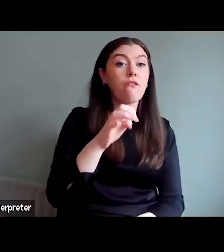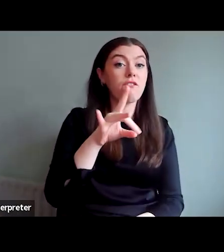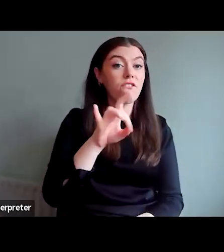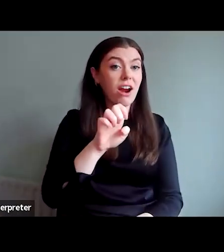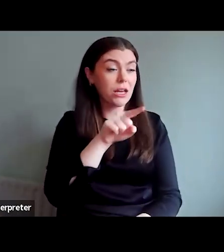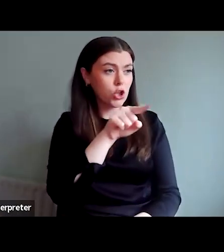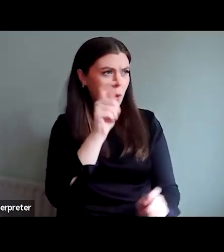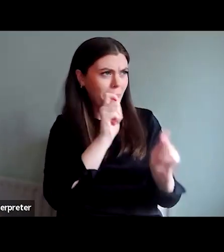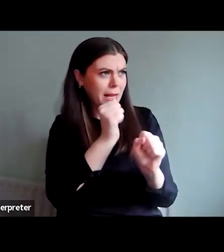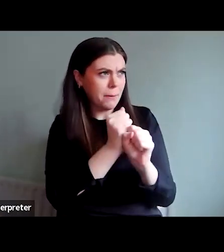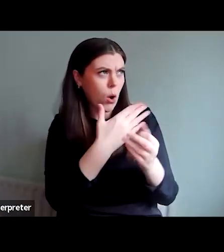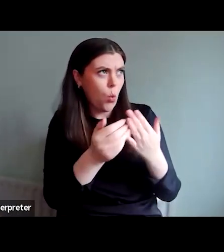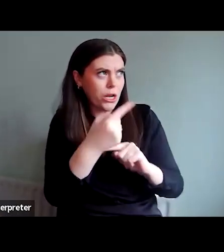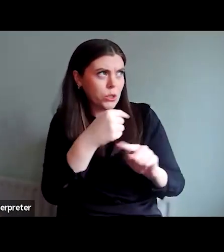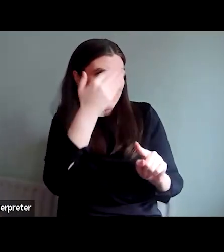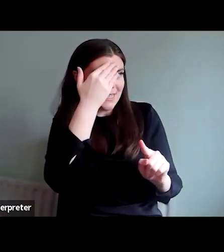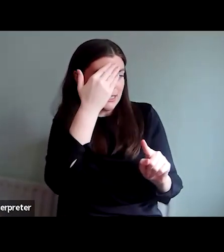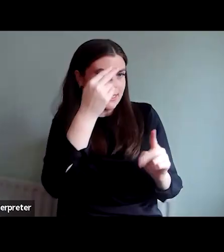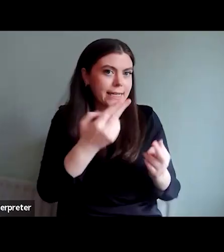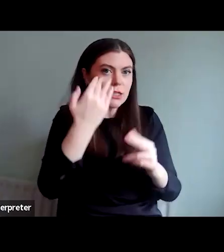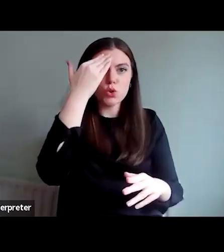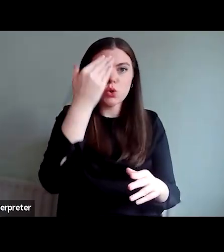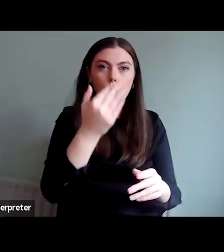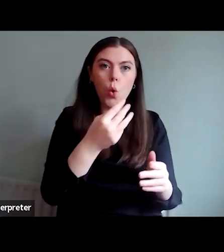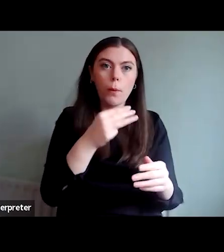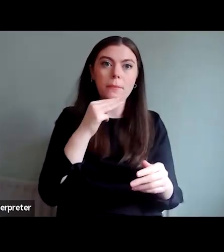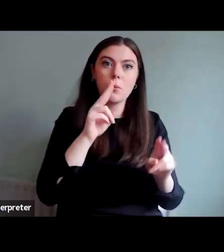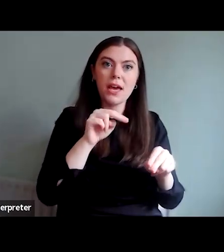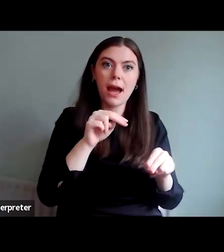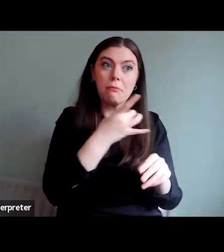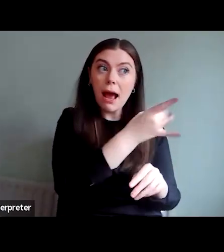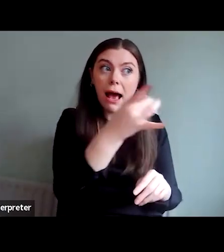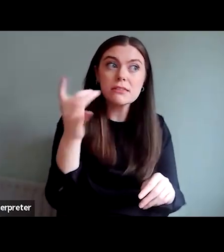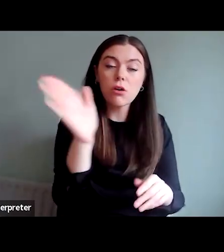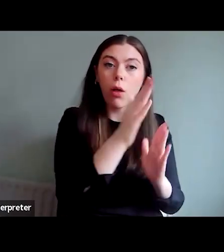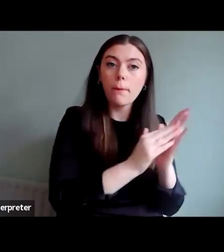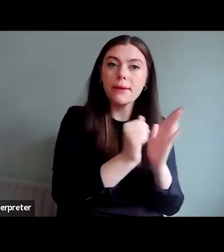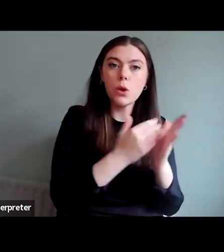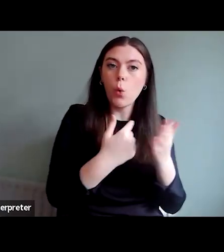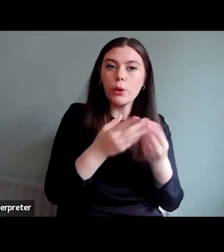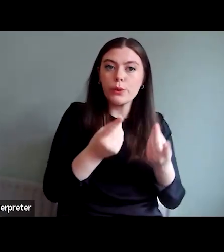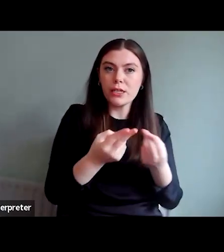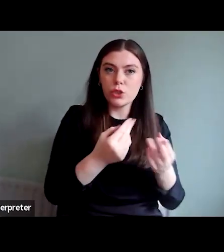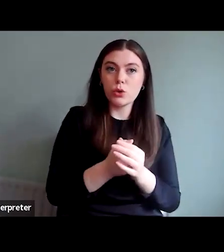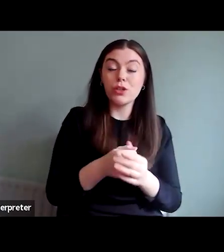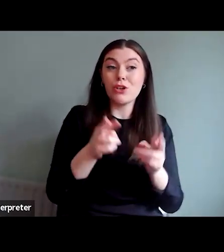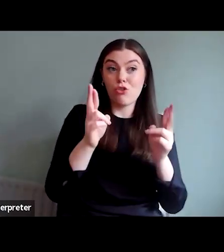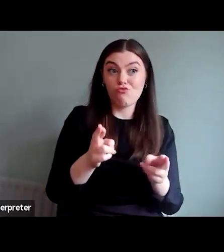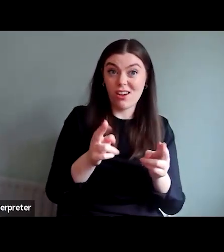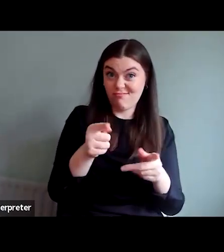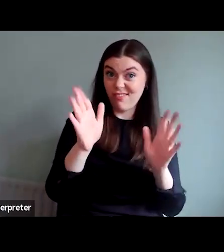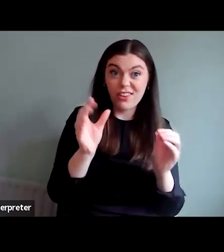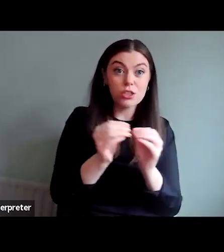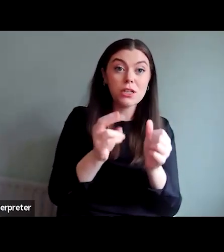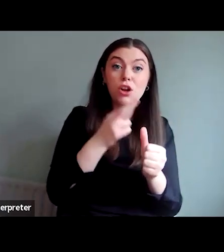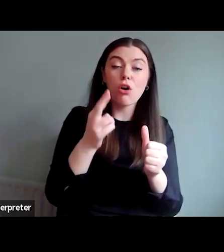in order to make that happen? What did we need to find out? Yeah, so I guess we at John's table, the three of us sat down and we were trying to